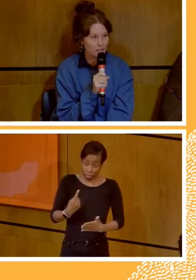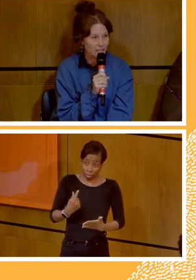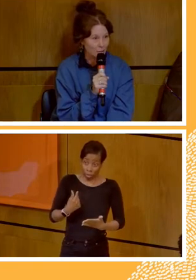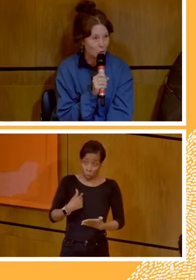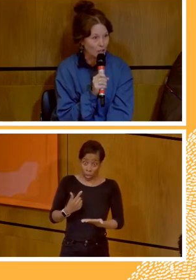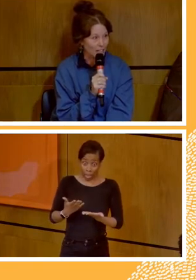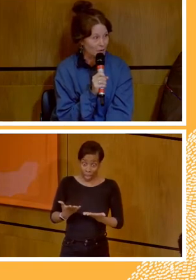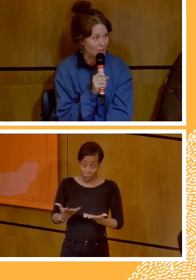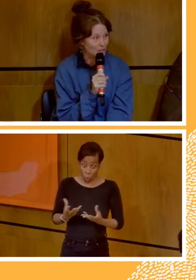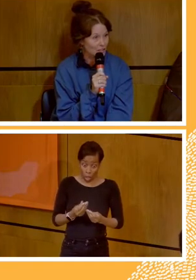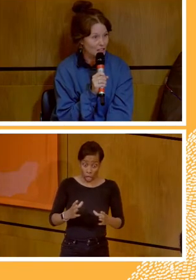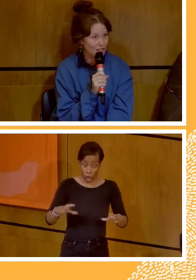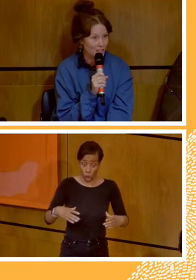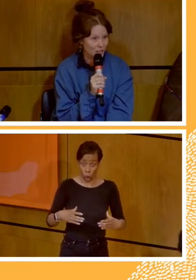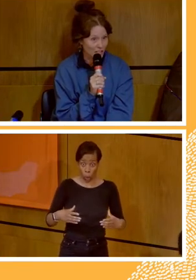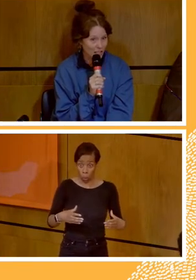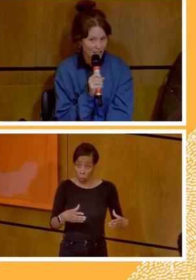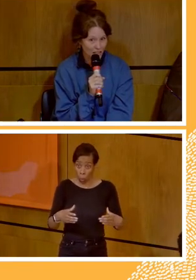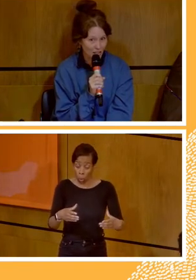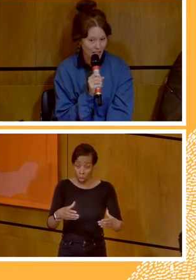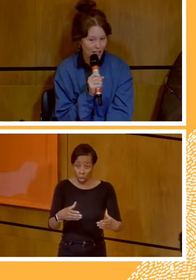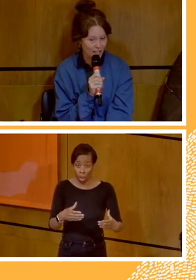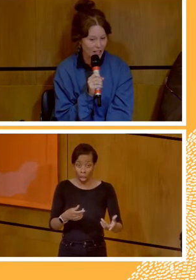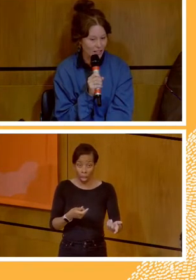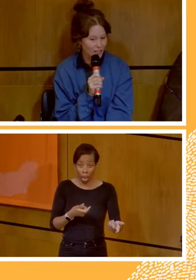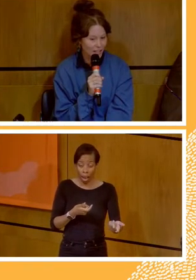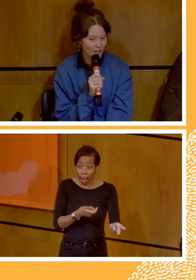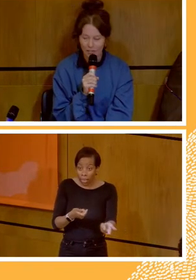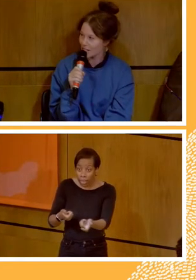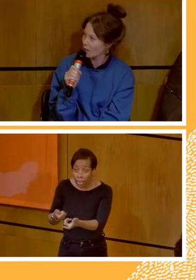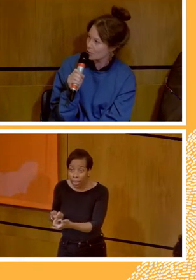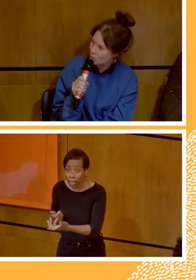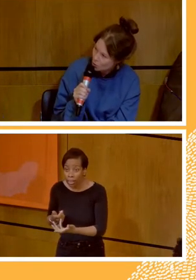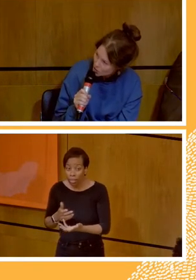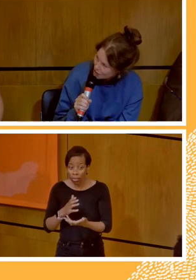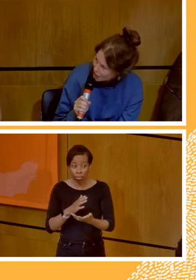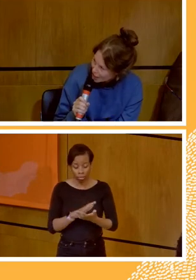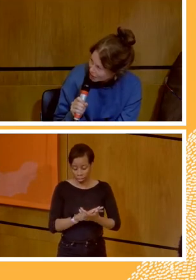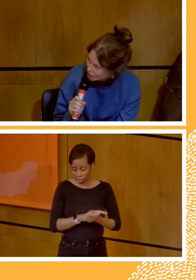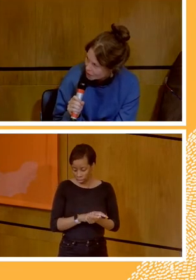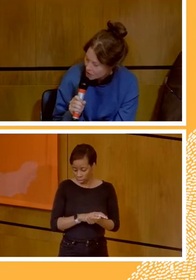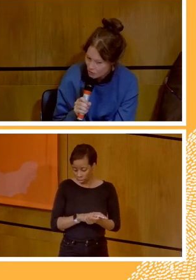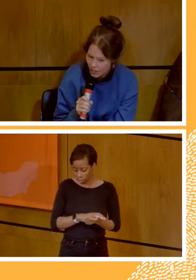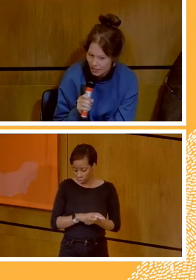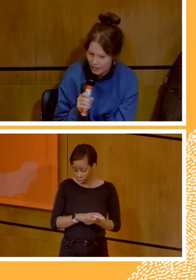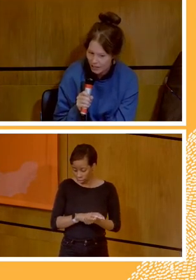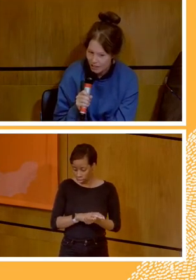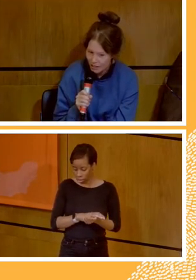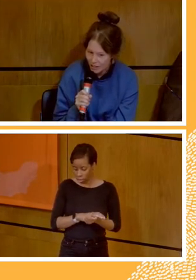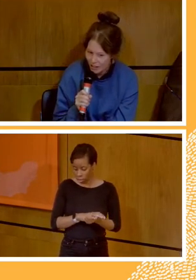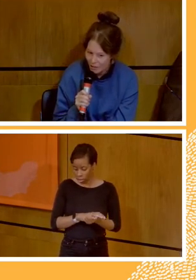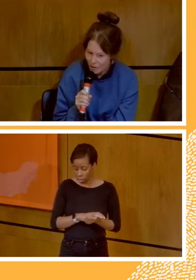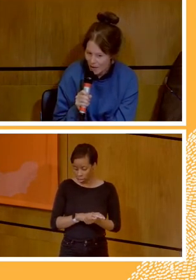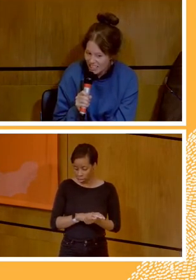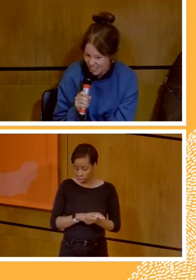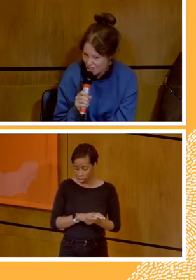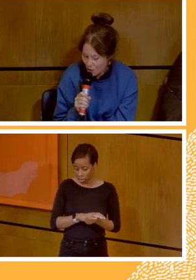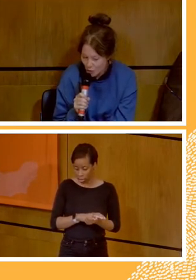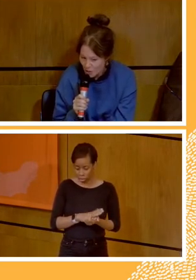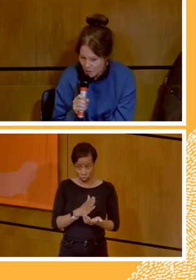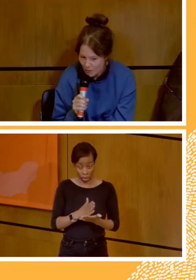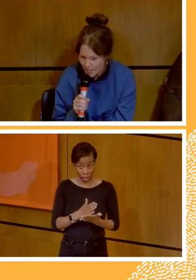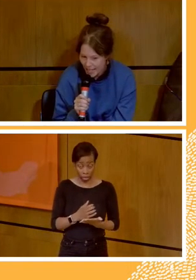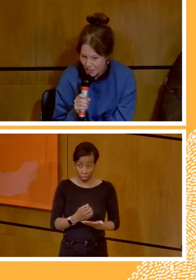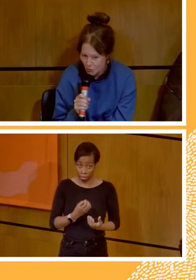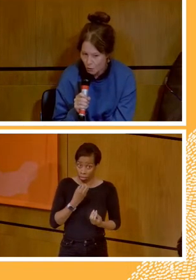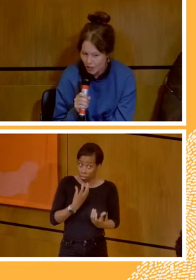go hunting and walking with the Ogiek. You know, again, Sam, you were also there. You know, it was a really amazing